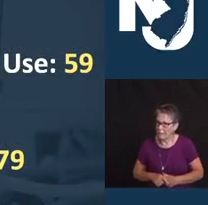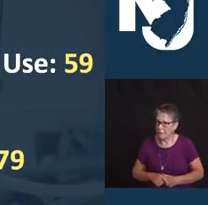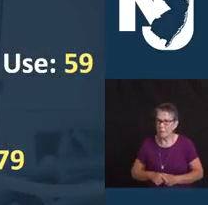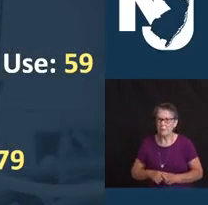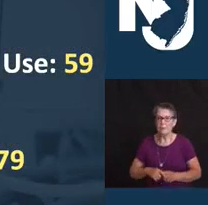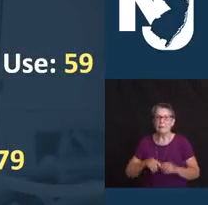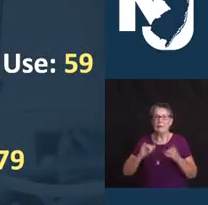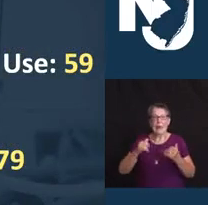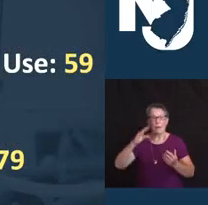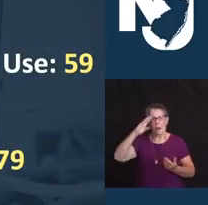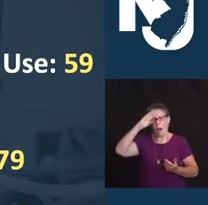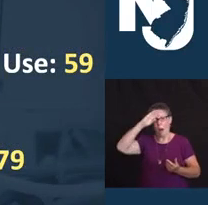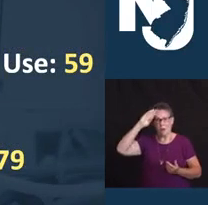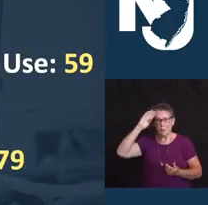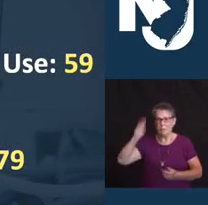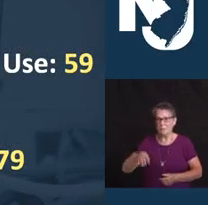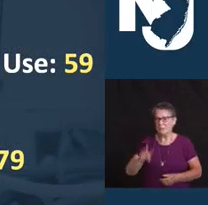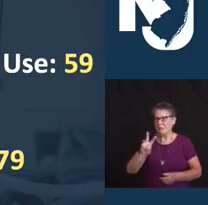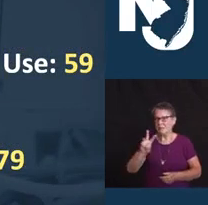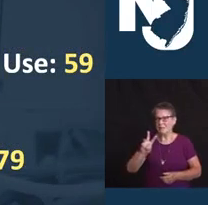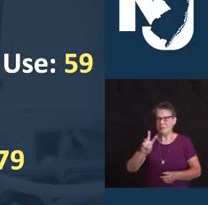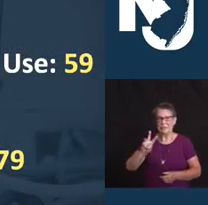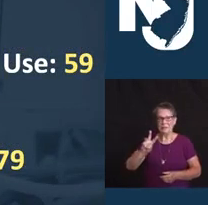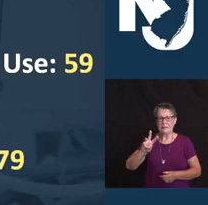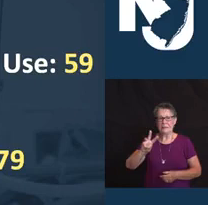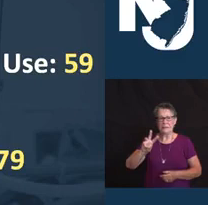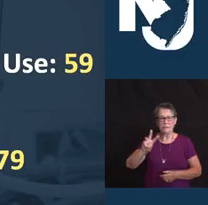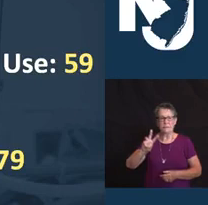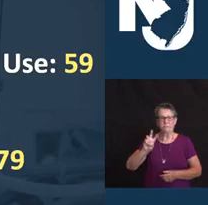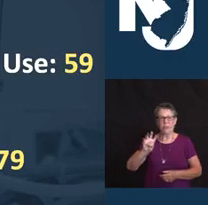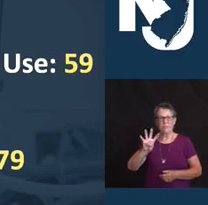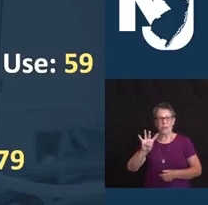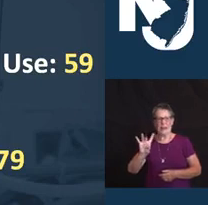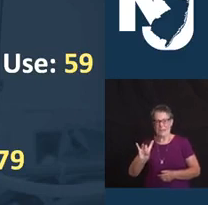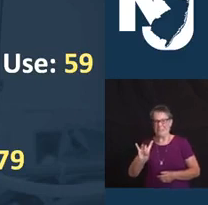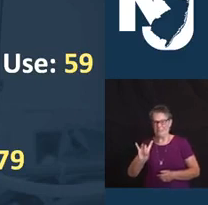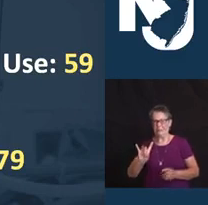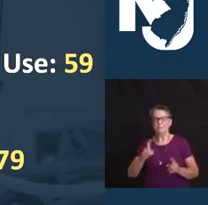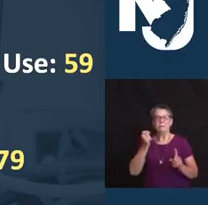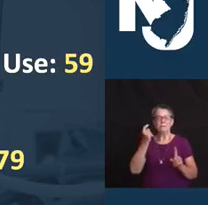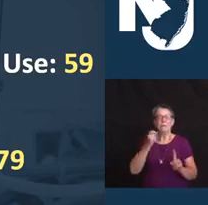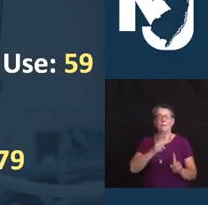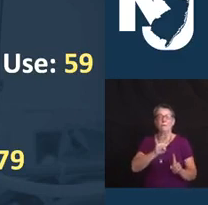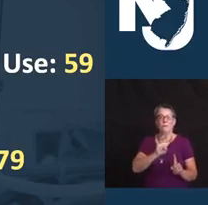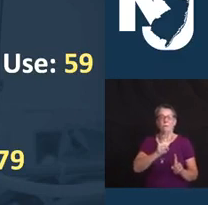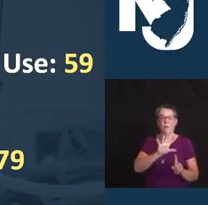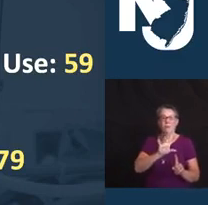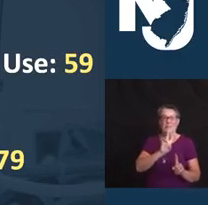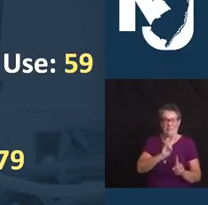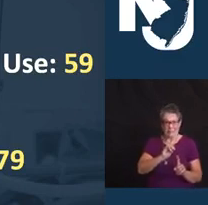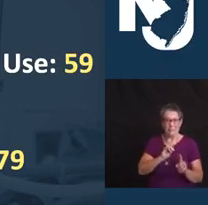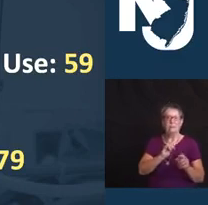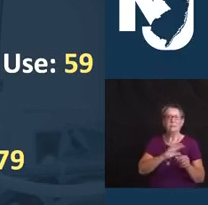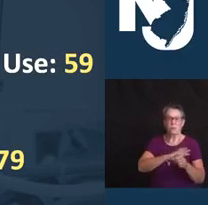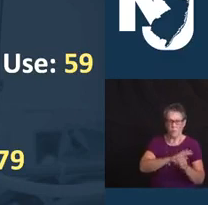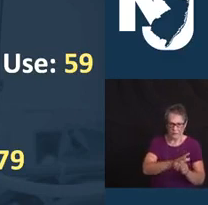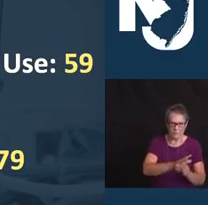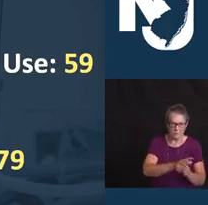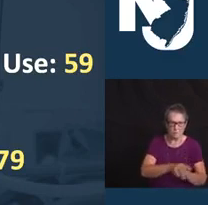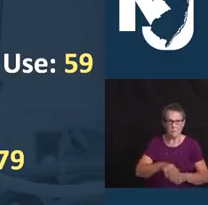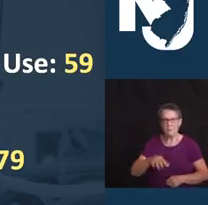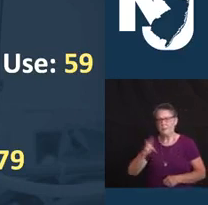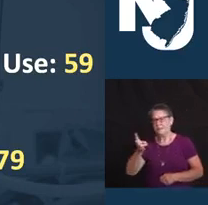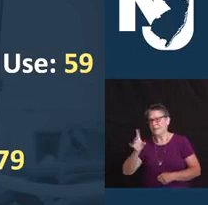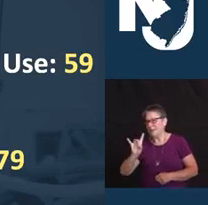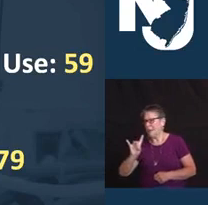see 570 COVID positive, 78 PUIs. By the way, that's a jump of a total of 128 patients from